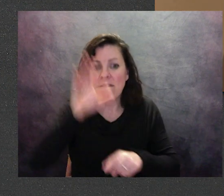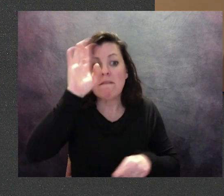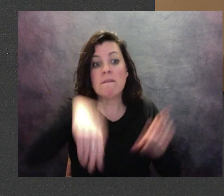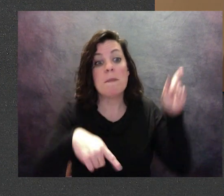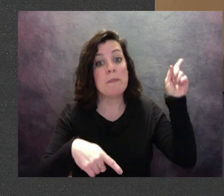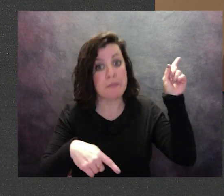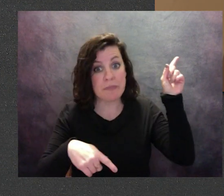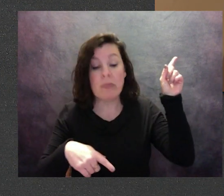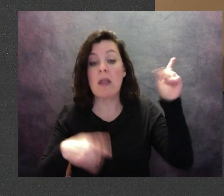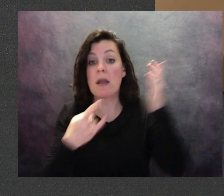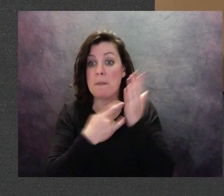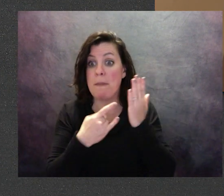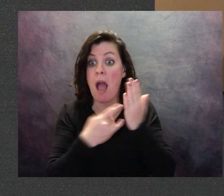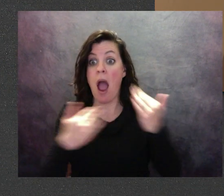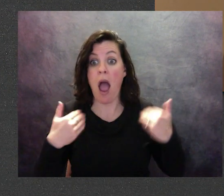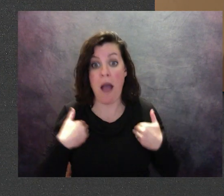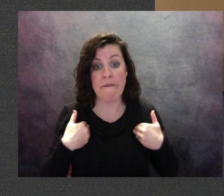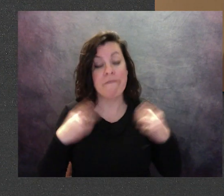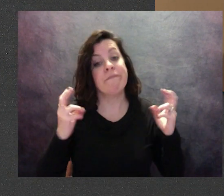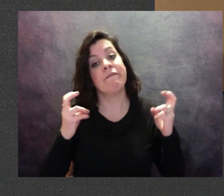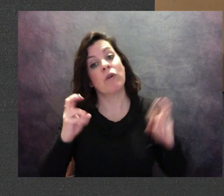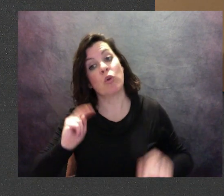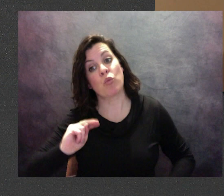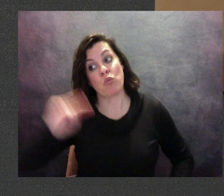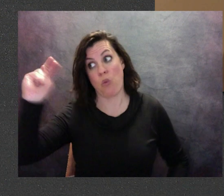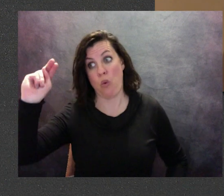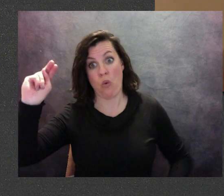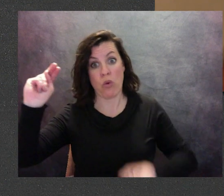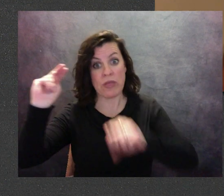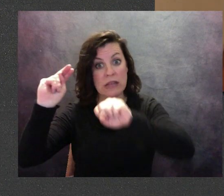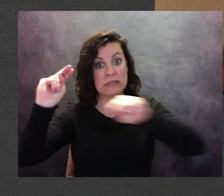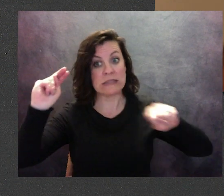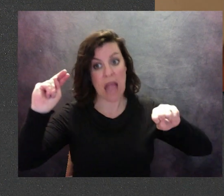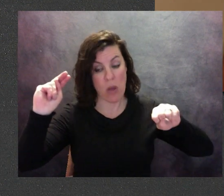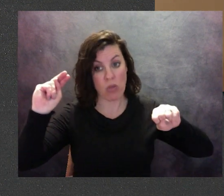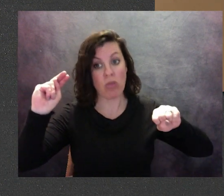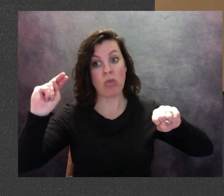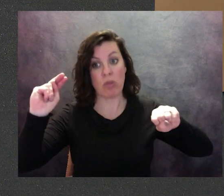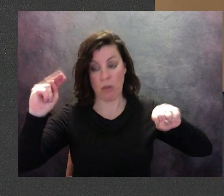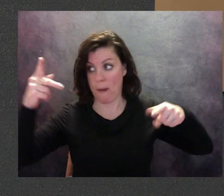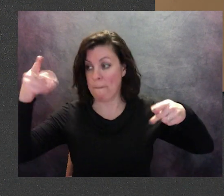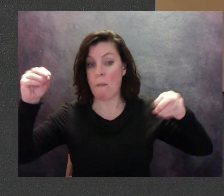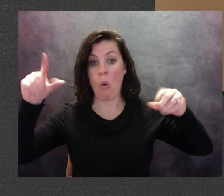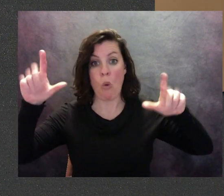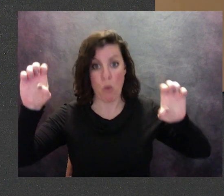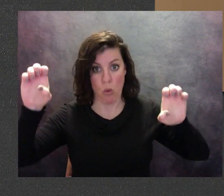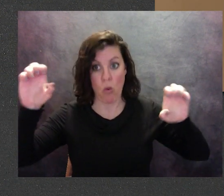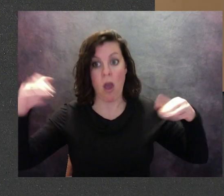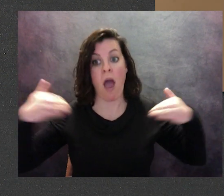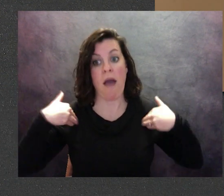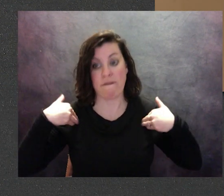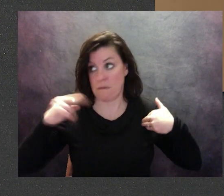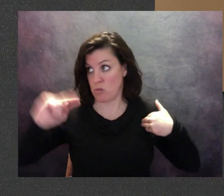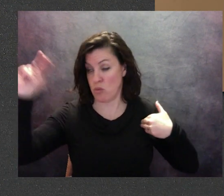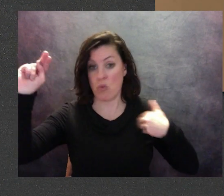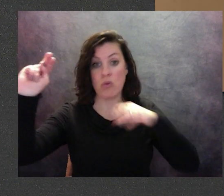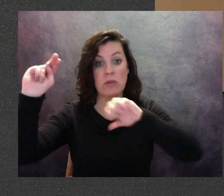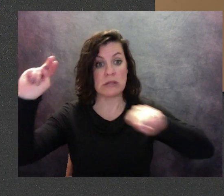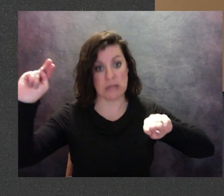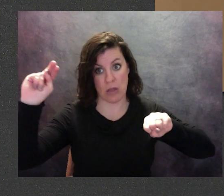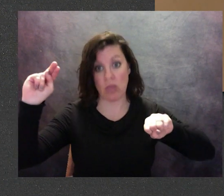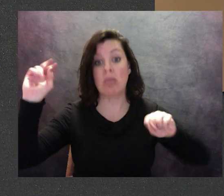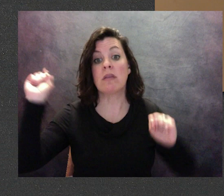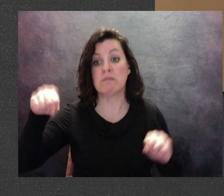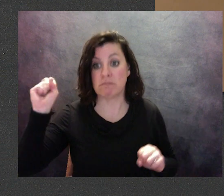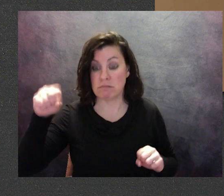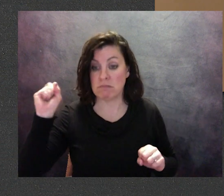magnet has a north and south pole. Can you say that with